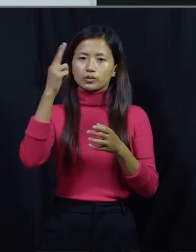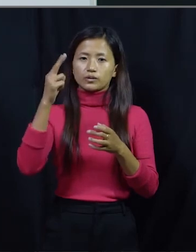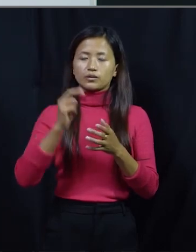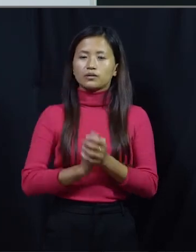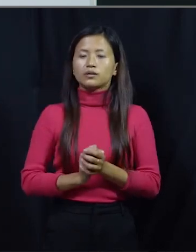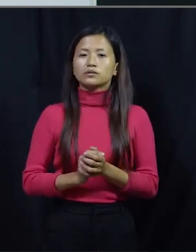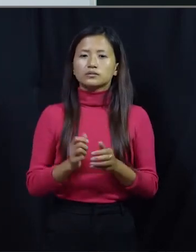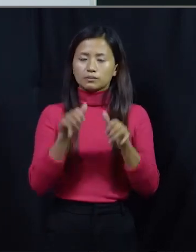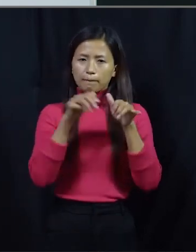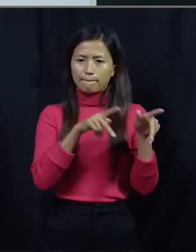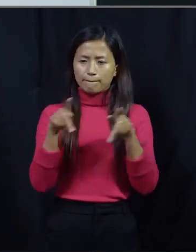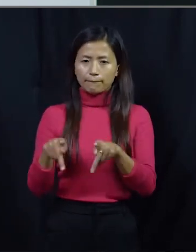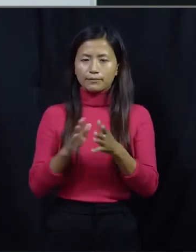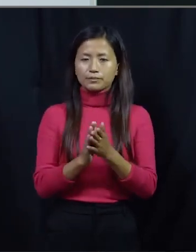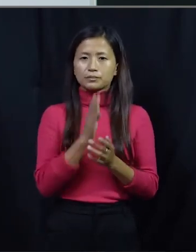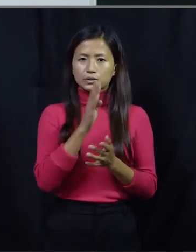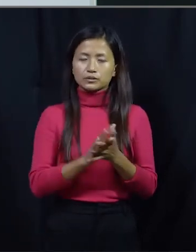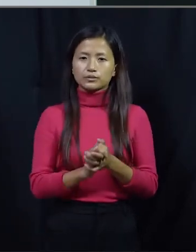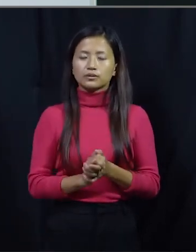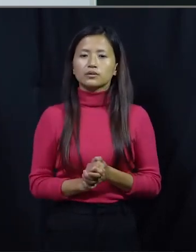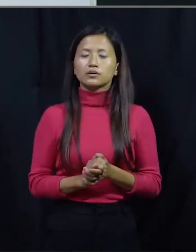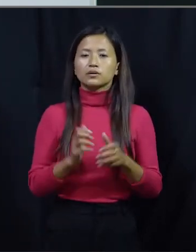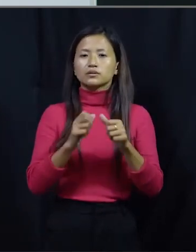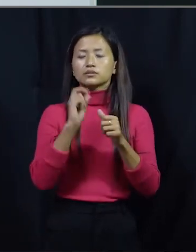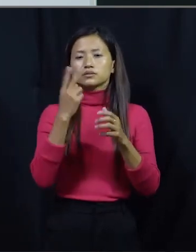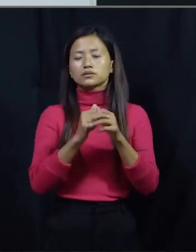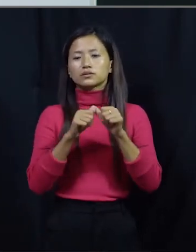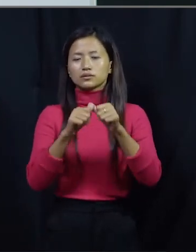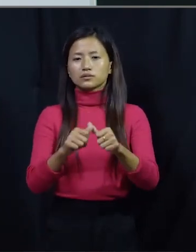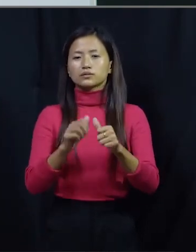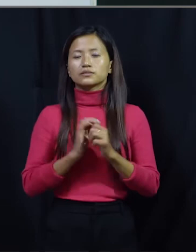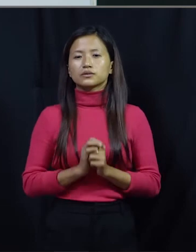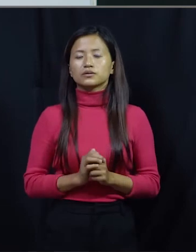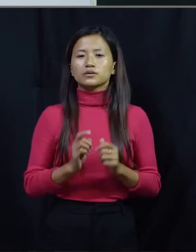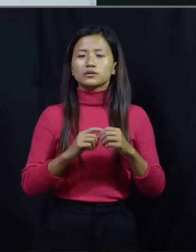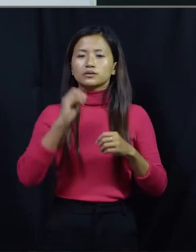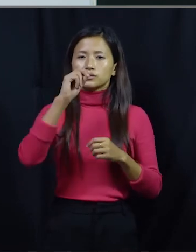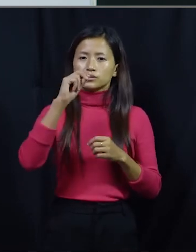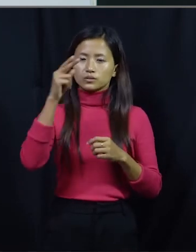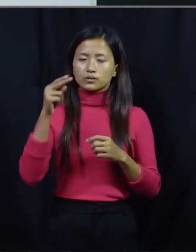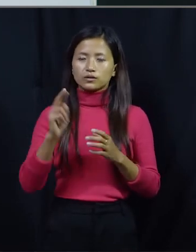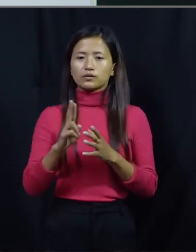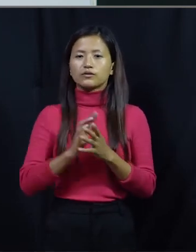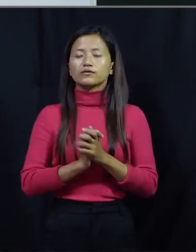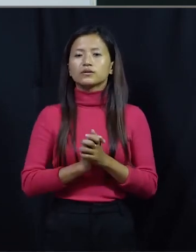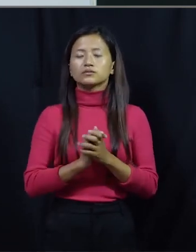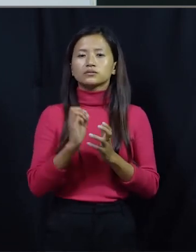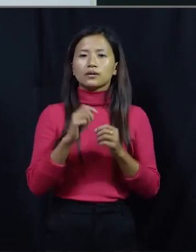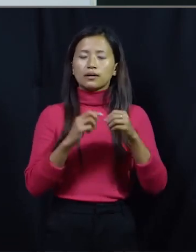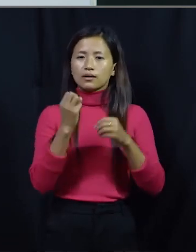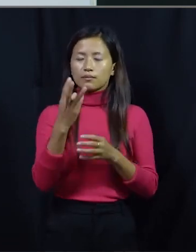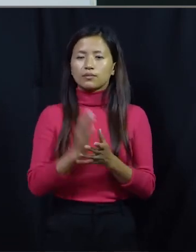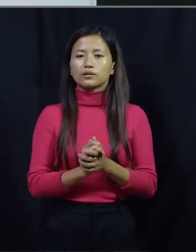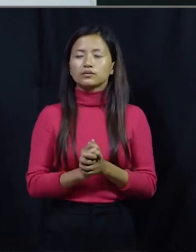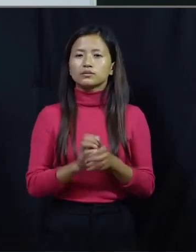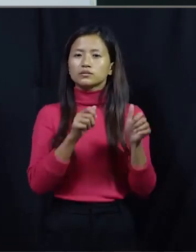Is it possible? I want 2 as an answer. When you take a square of a number, you should get 2 as the answer.